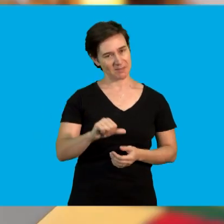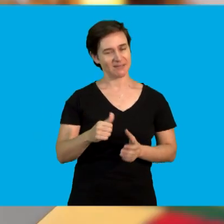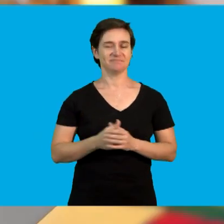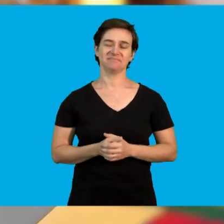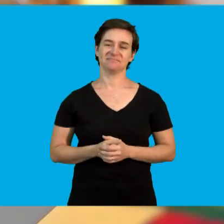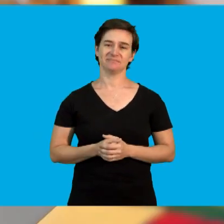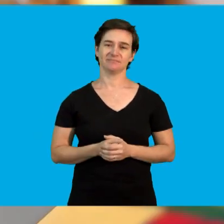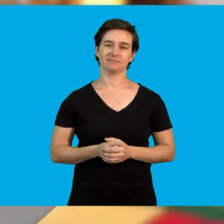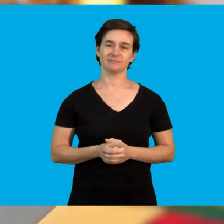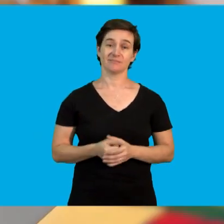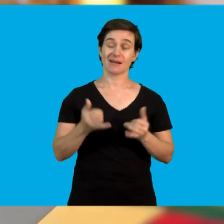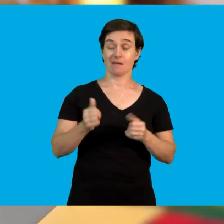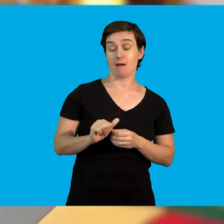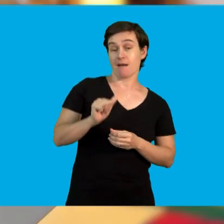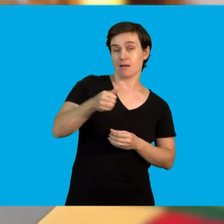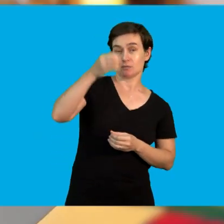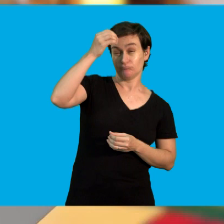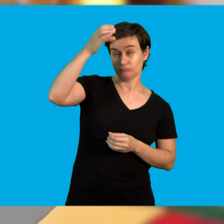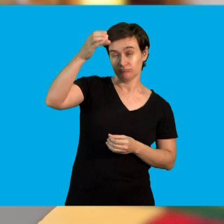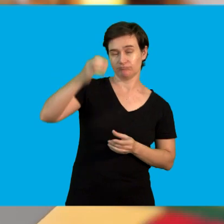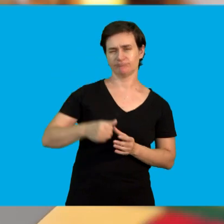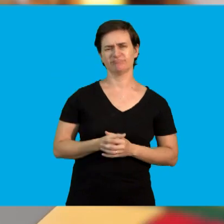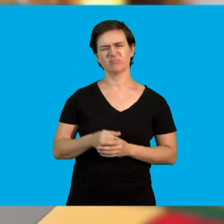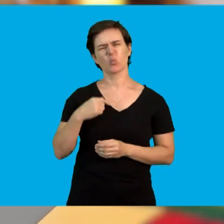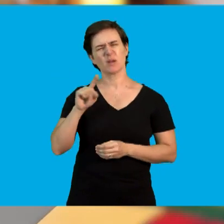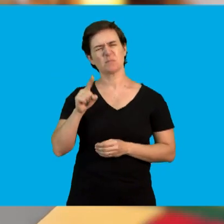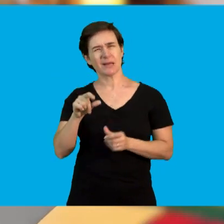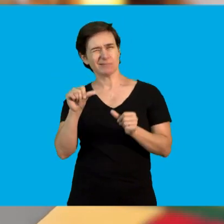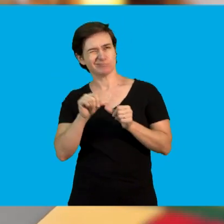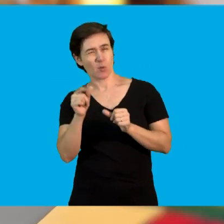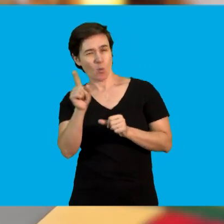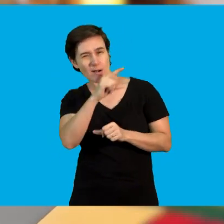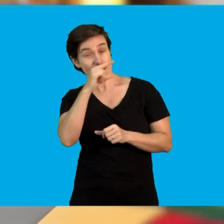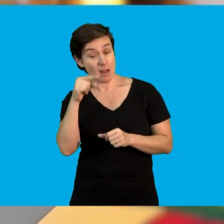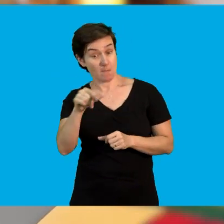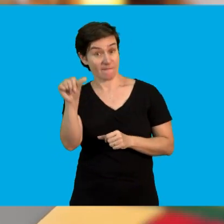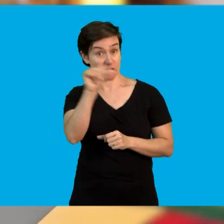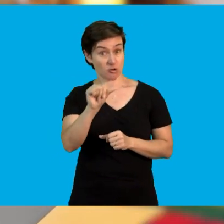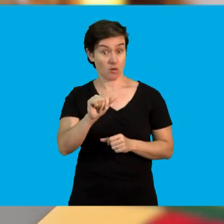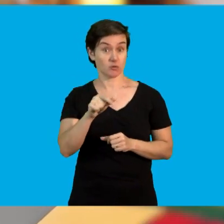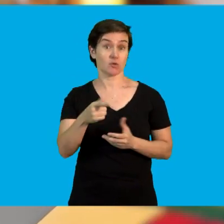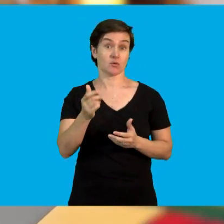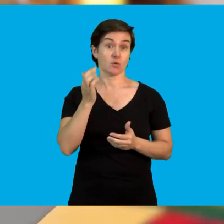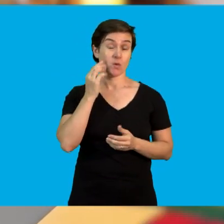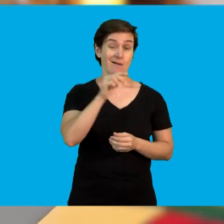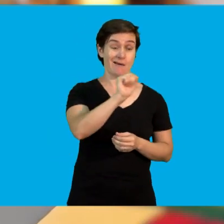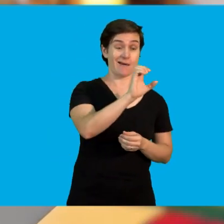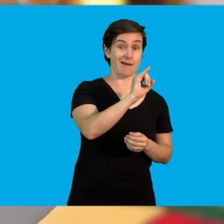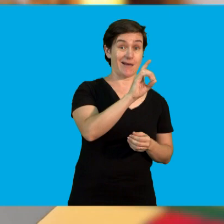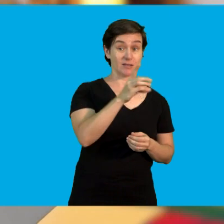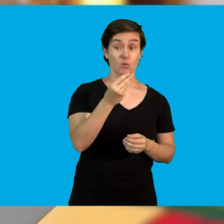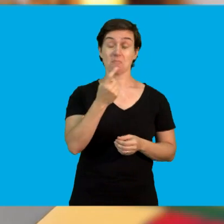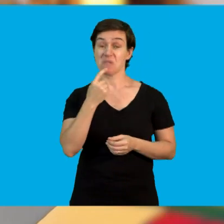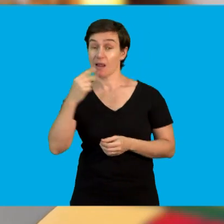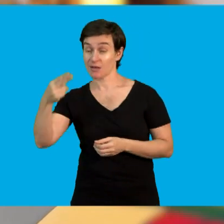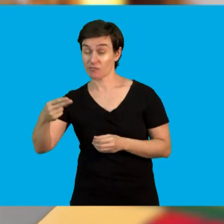Welcome back from an ad break. So now we're going to jump into our next concept, where now we need to predict the name of the salt that is formed when we are reacting the